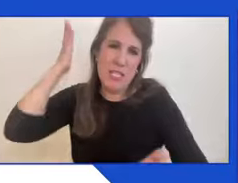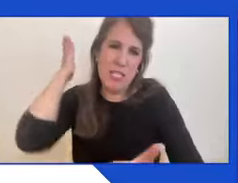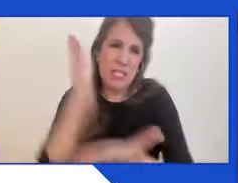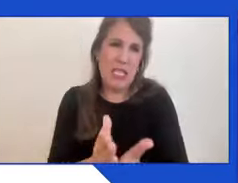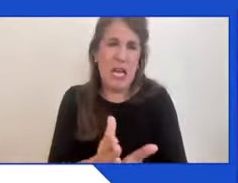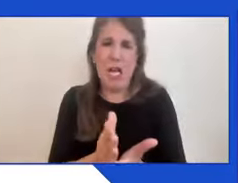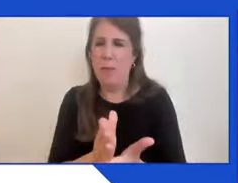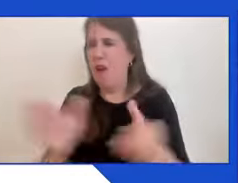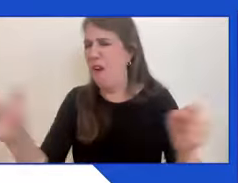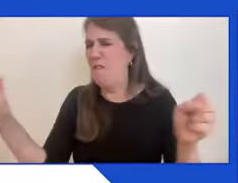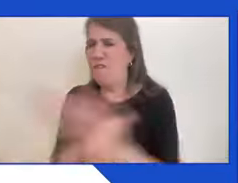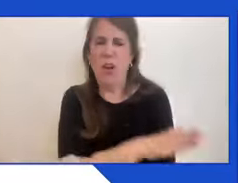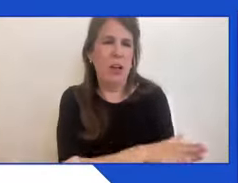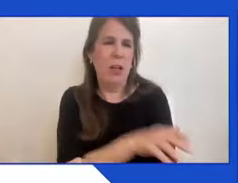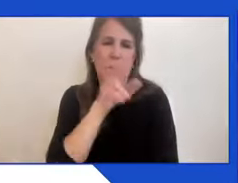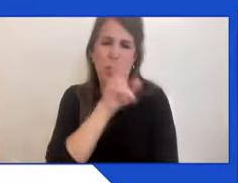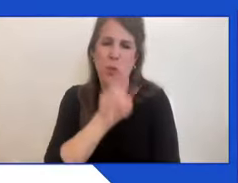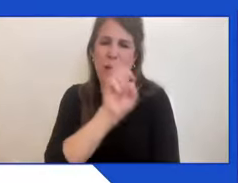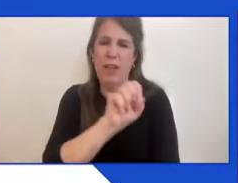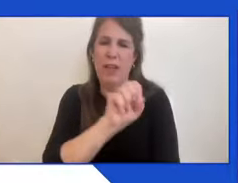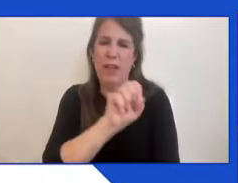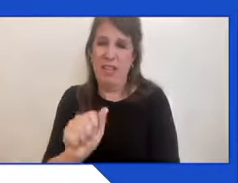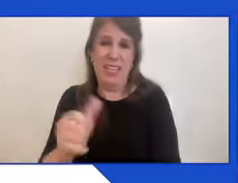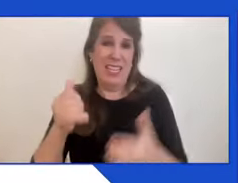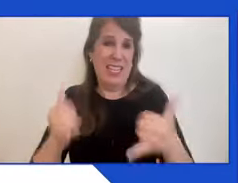Not now, not ever.